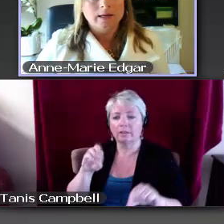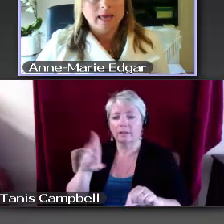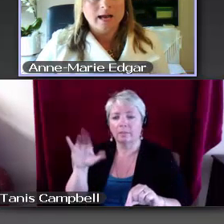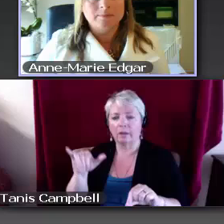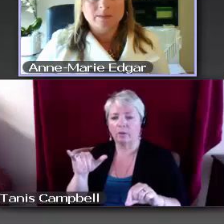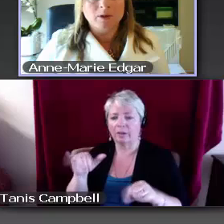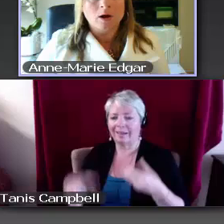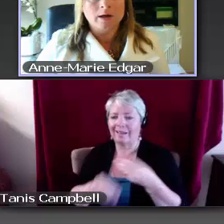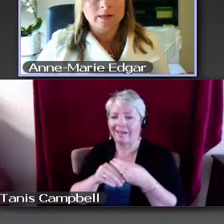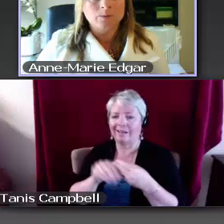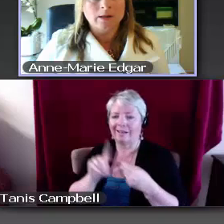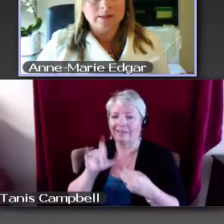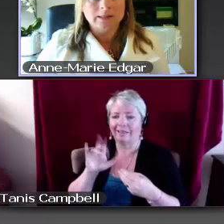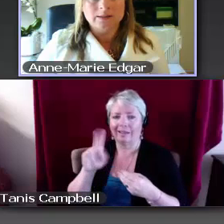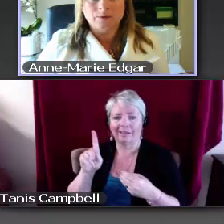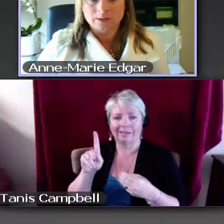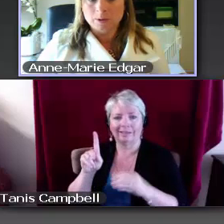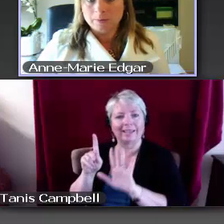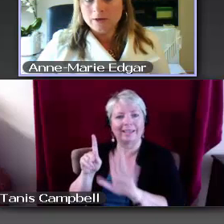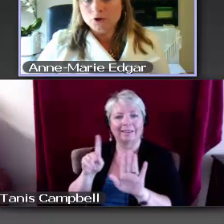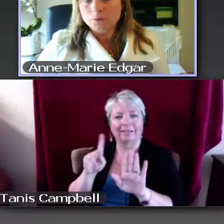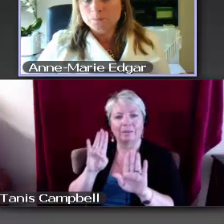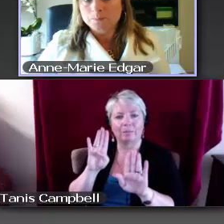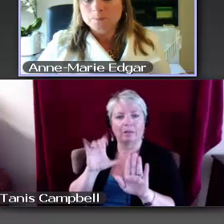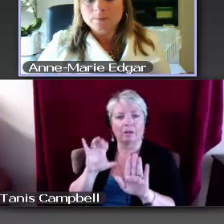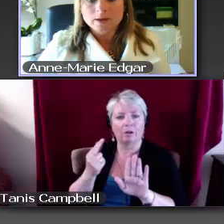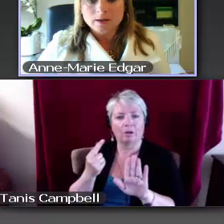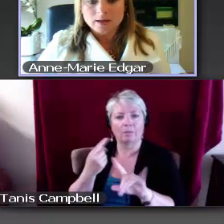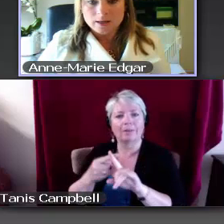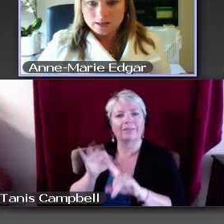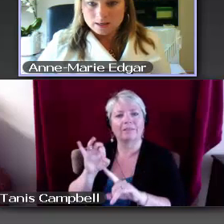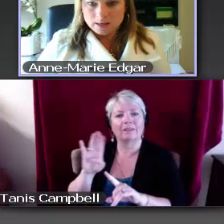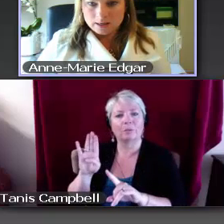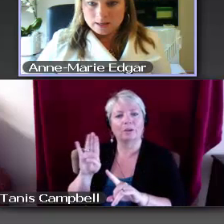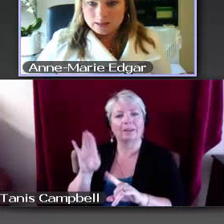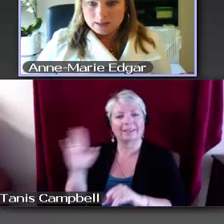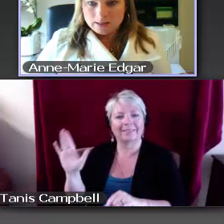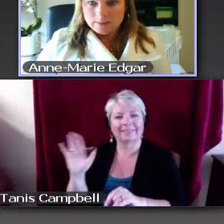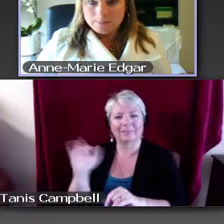to Cam's blog as well as his Facebook page.